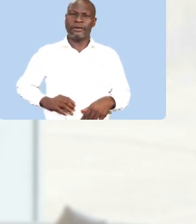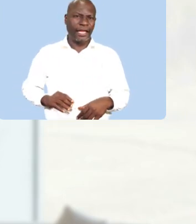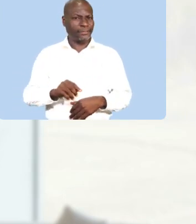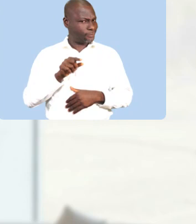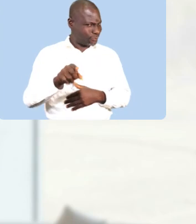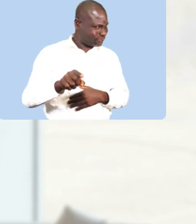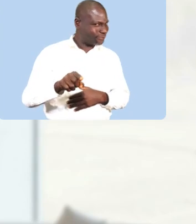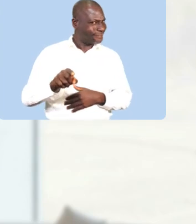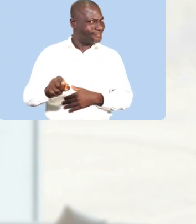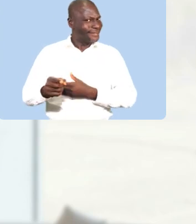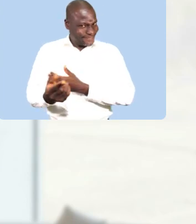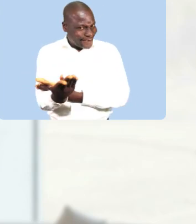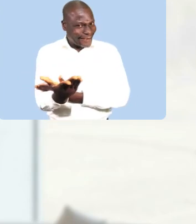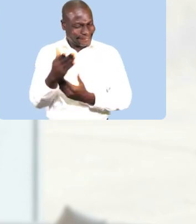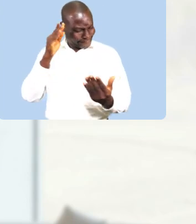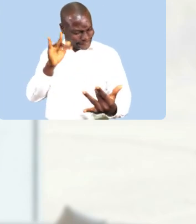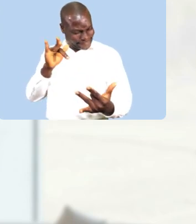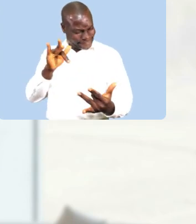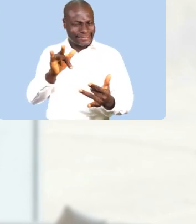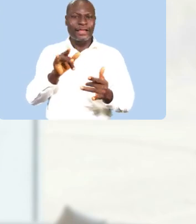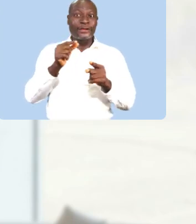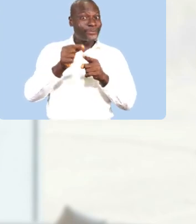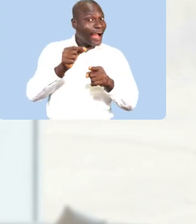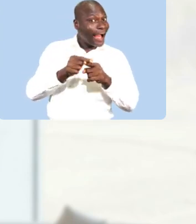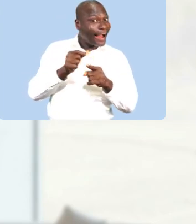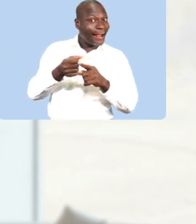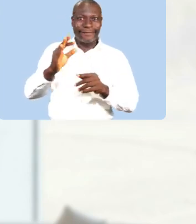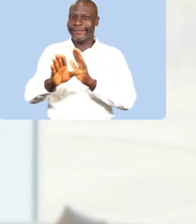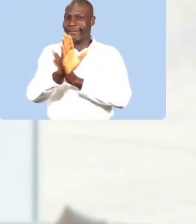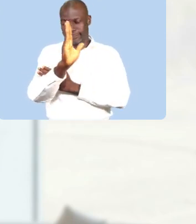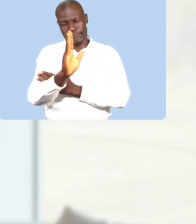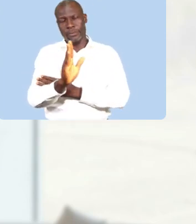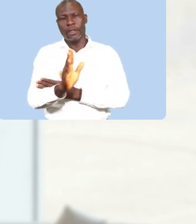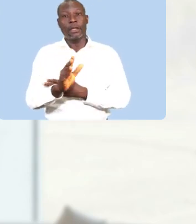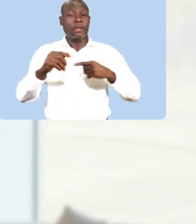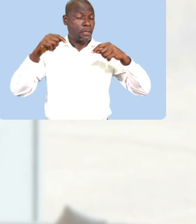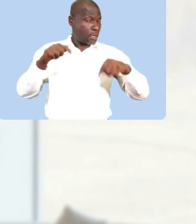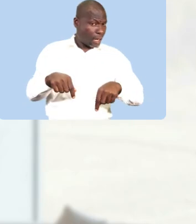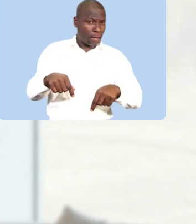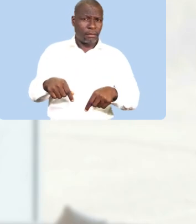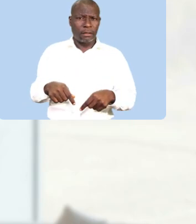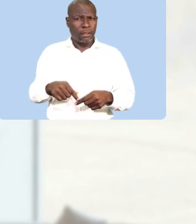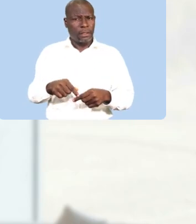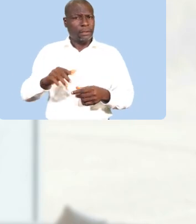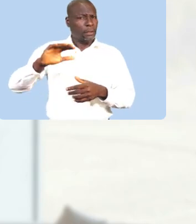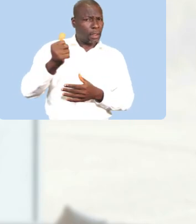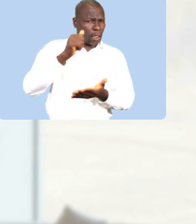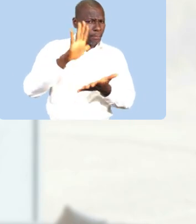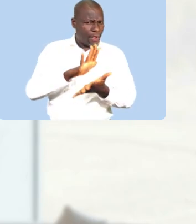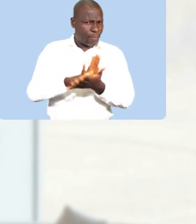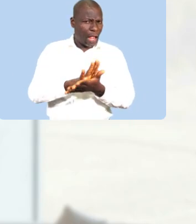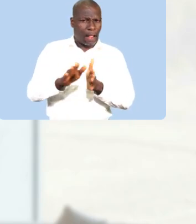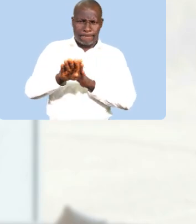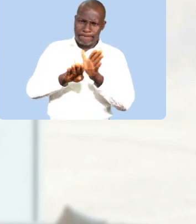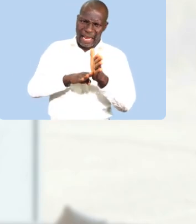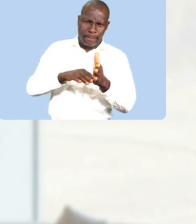Onyankopon asemu ene yewo ensem bebre eka enti ye krado fa o bible o paper ene o pen na chocho